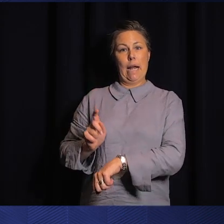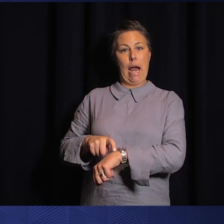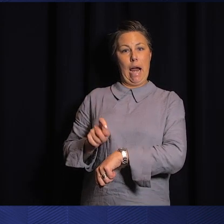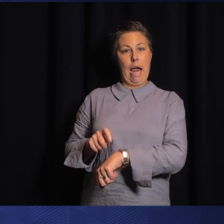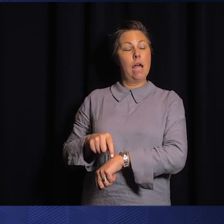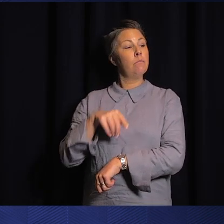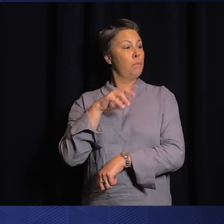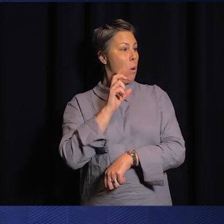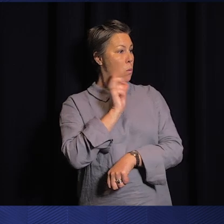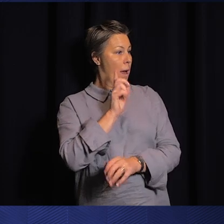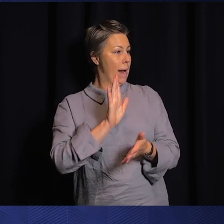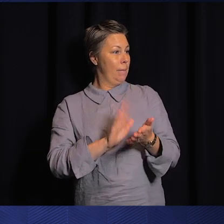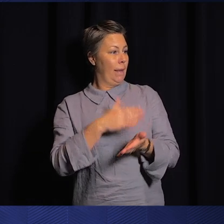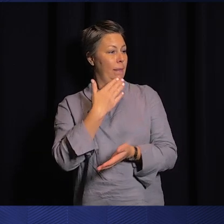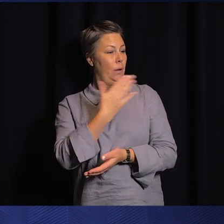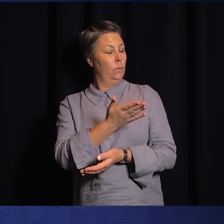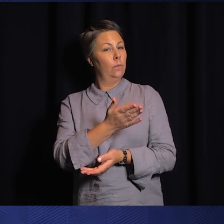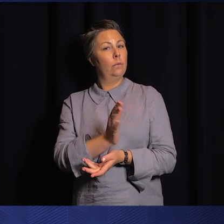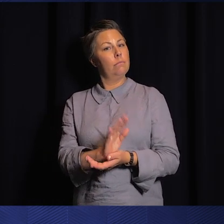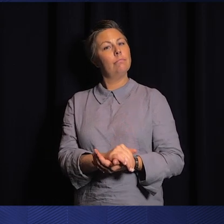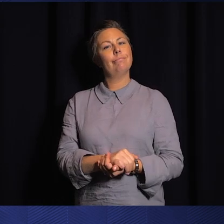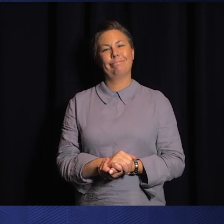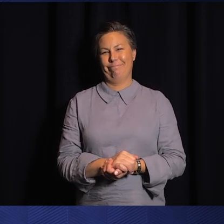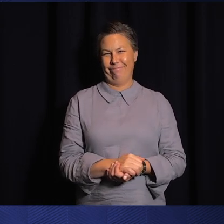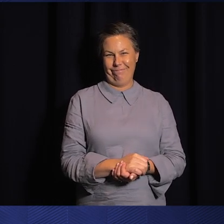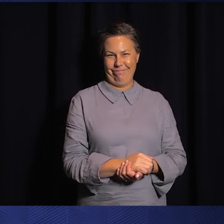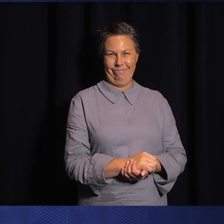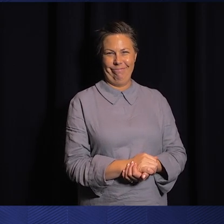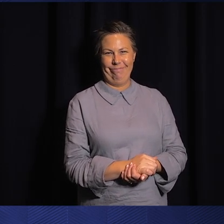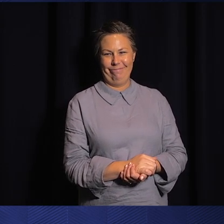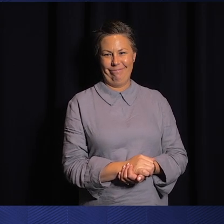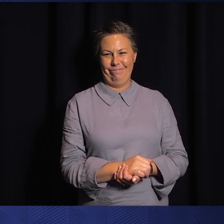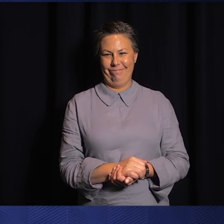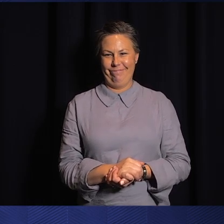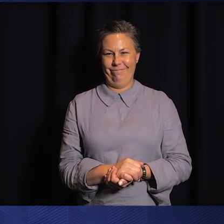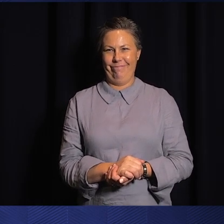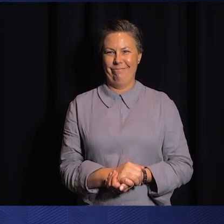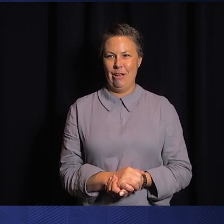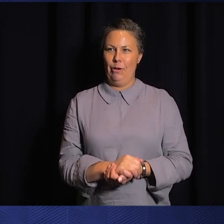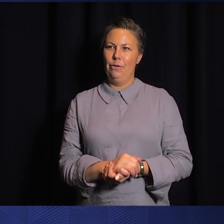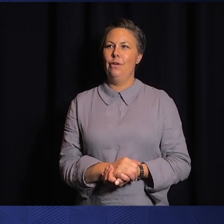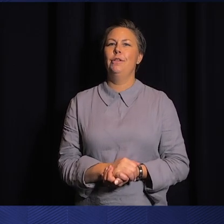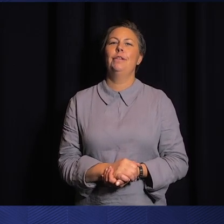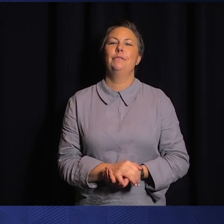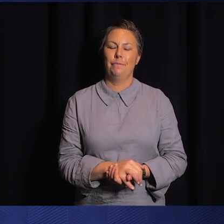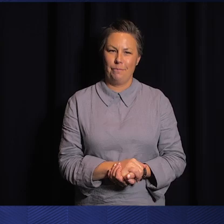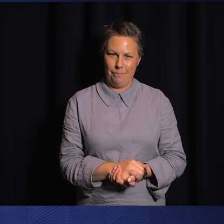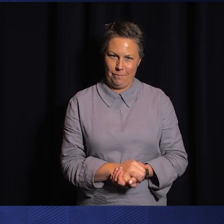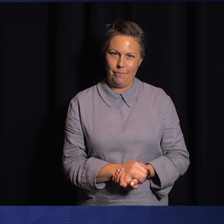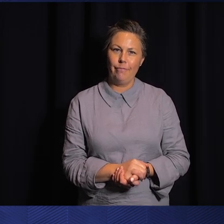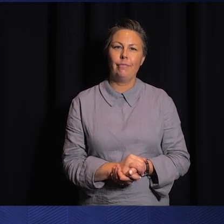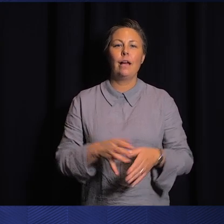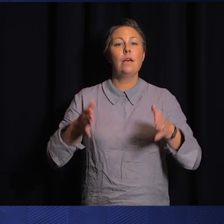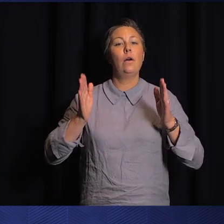minute. And so, I'm not going to really go through this, but thank you, Matt. But applying human